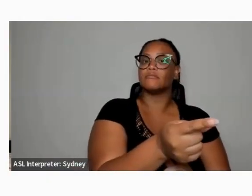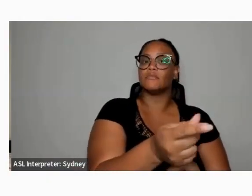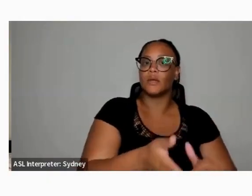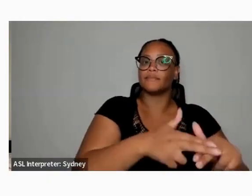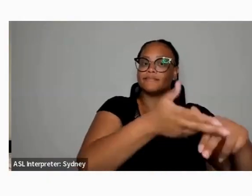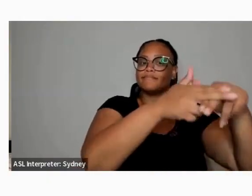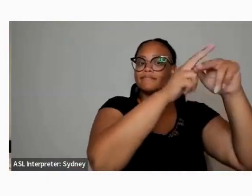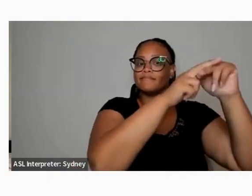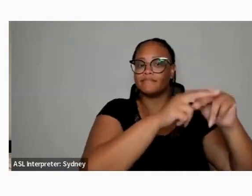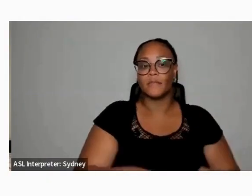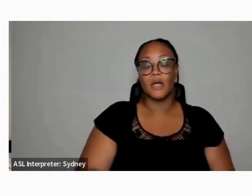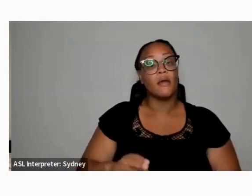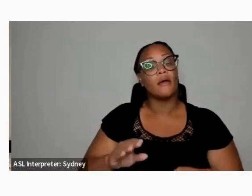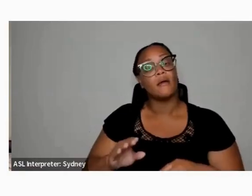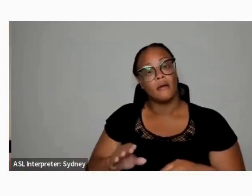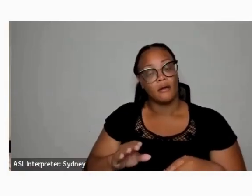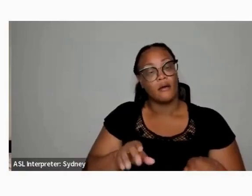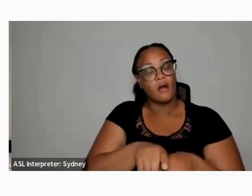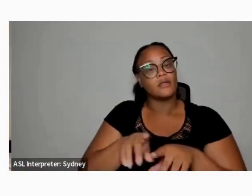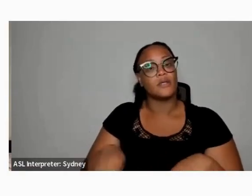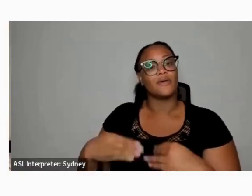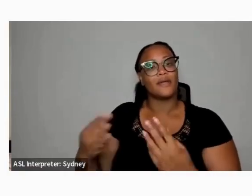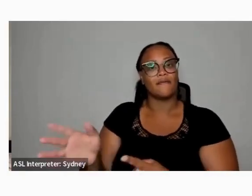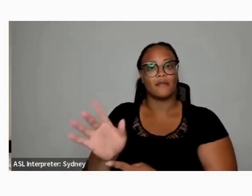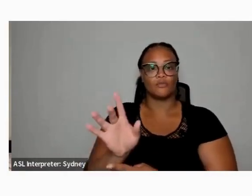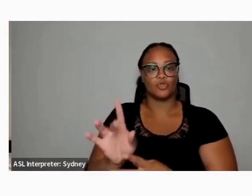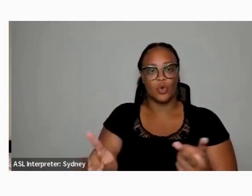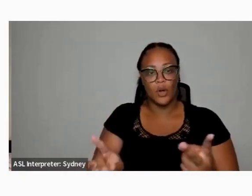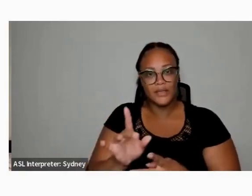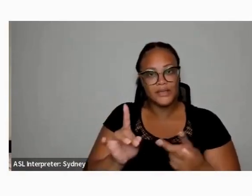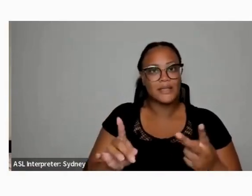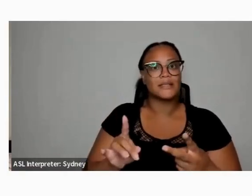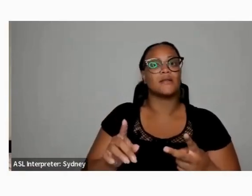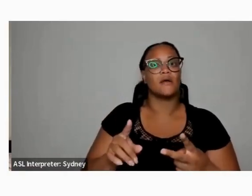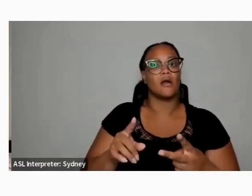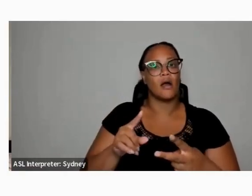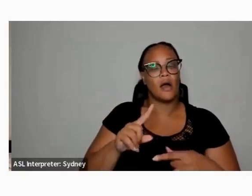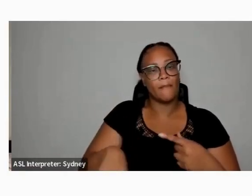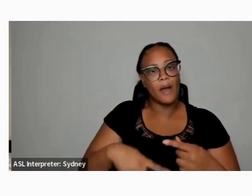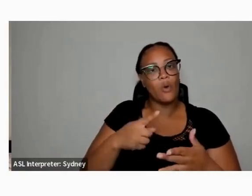about what activities they do, as well as within those activities, trying to build in,